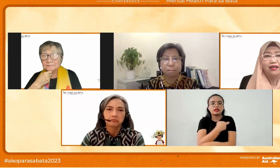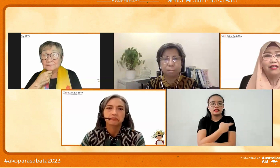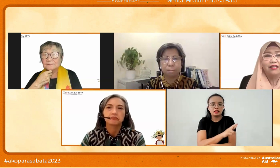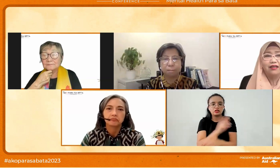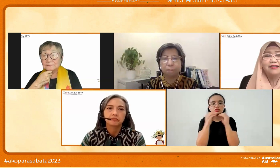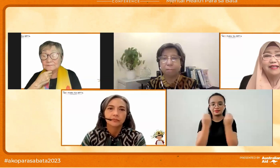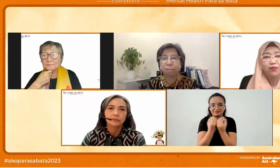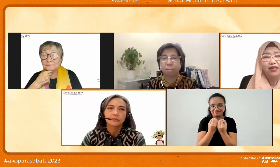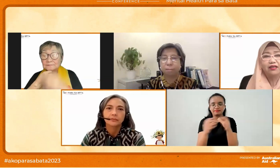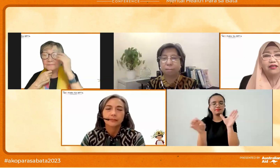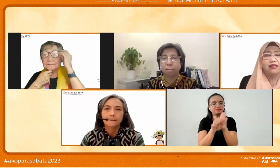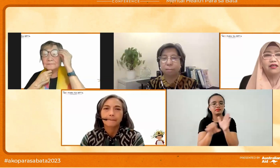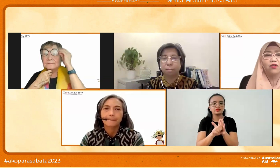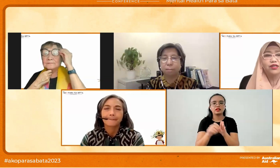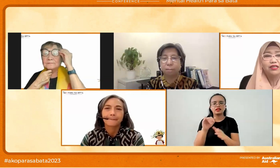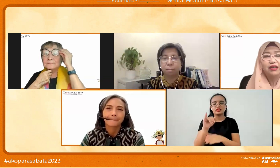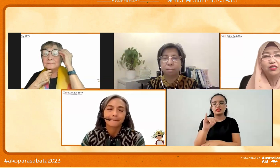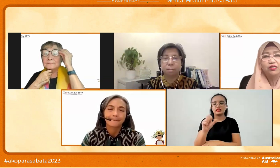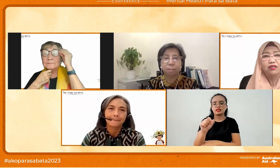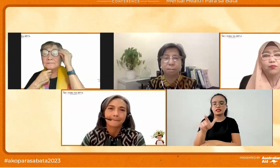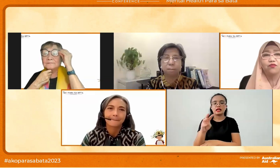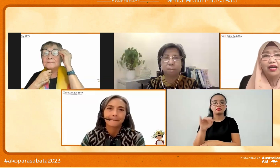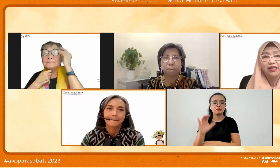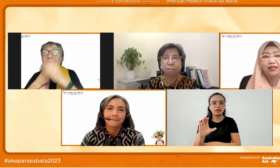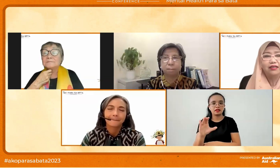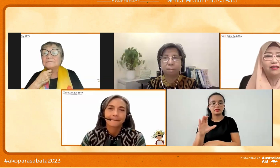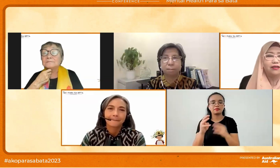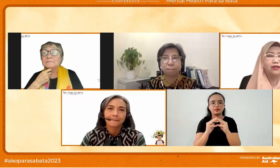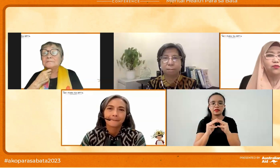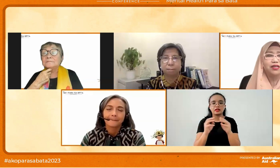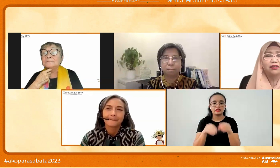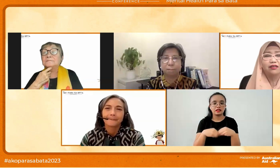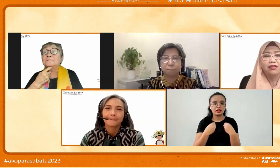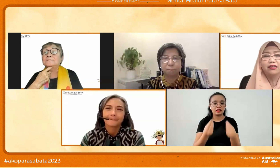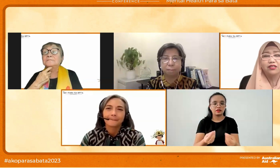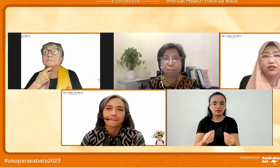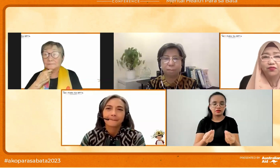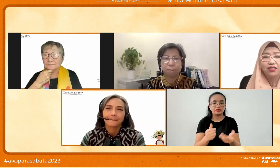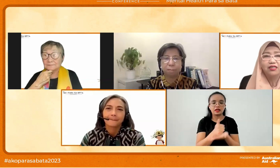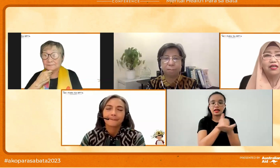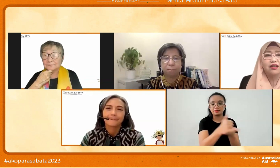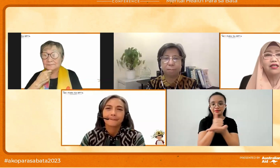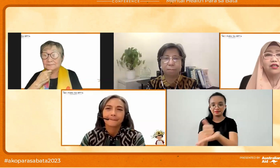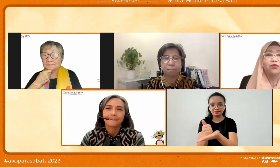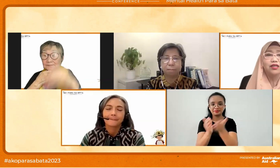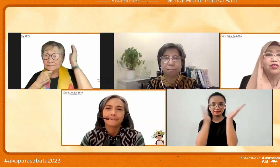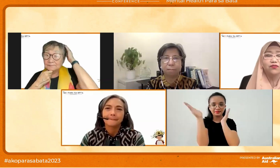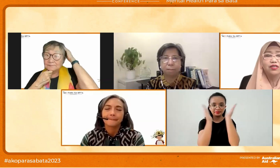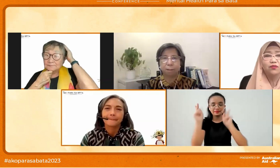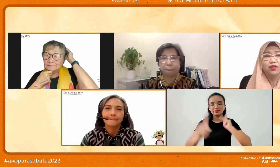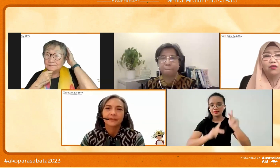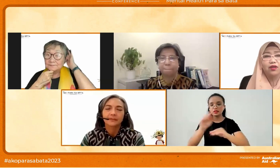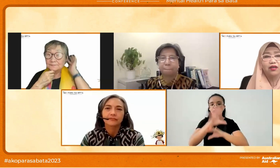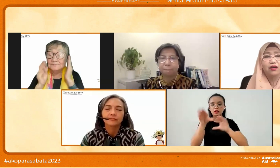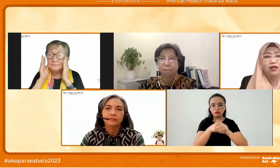like Islamic organizations that provide humanitarian services, including